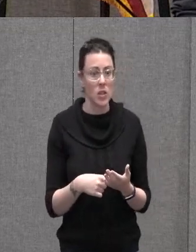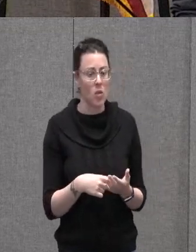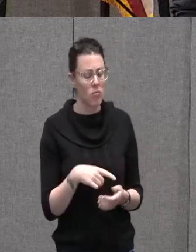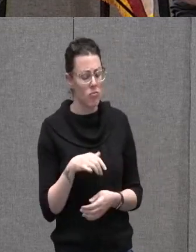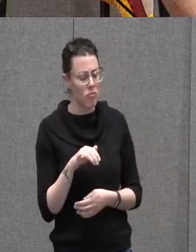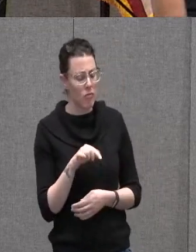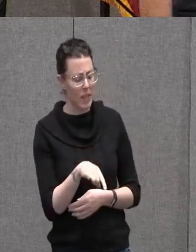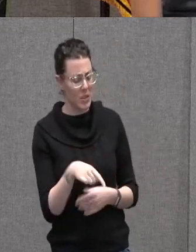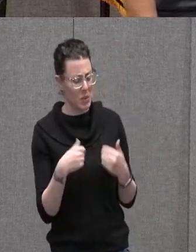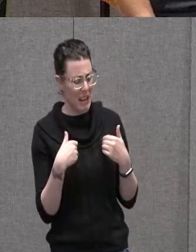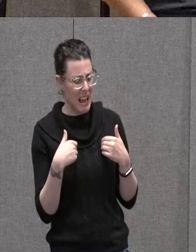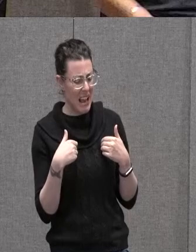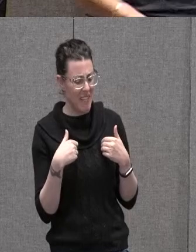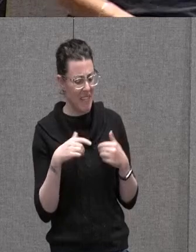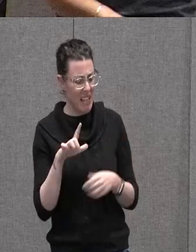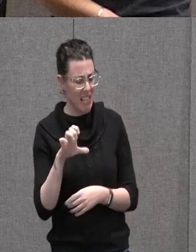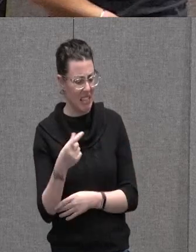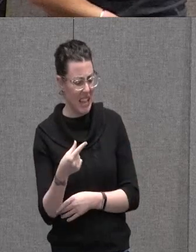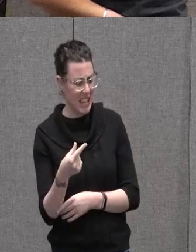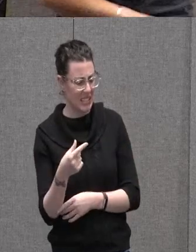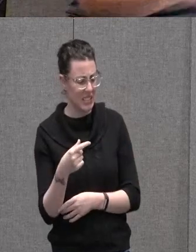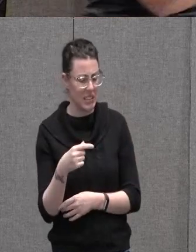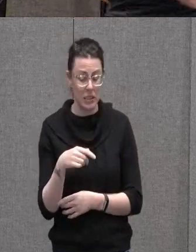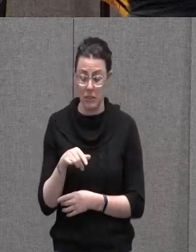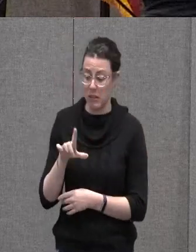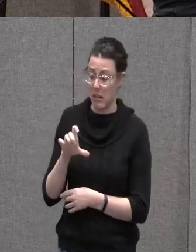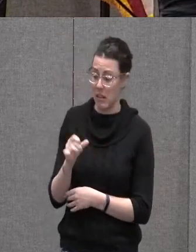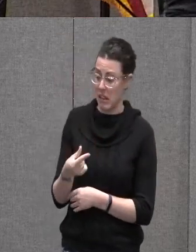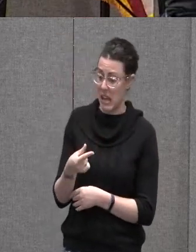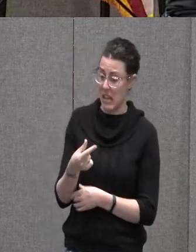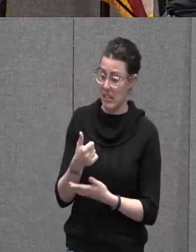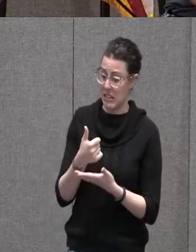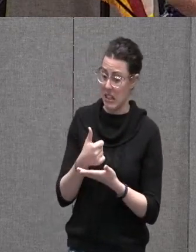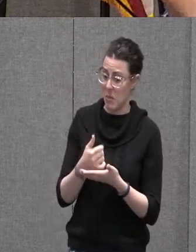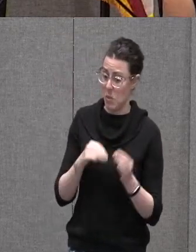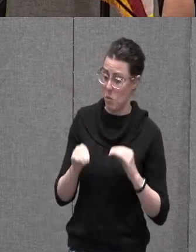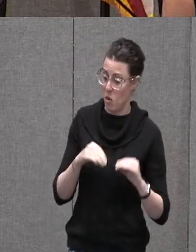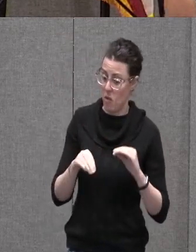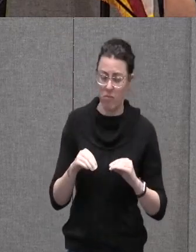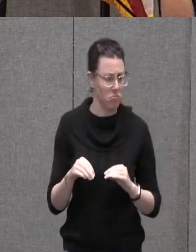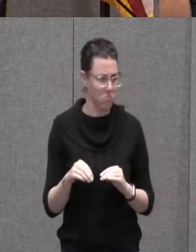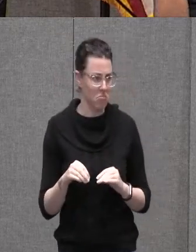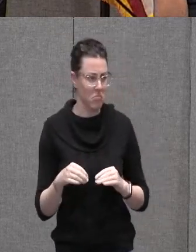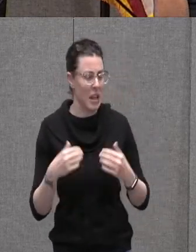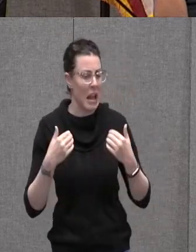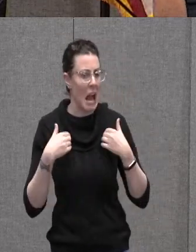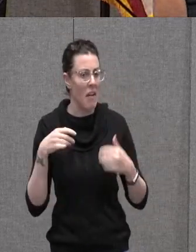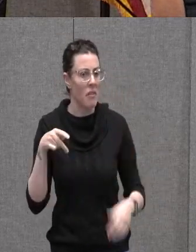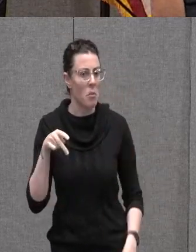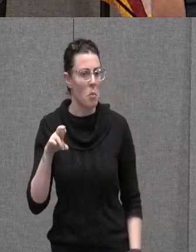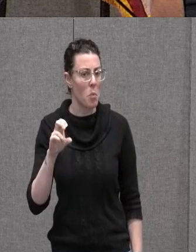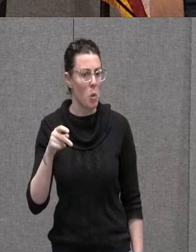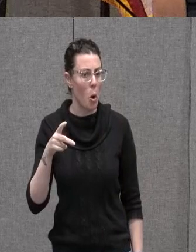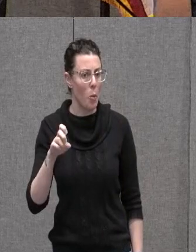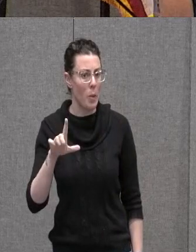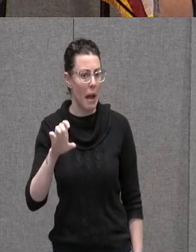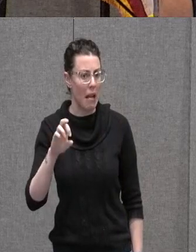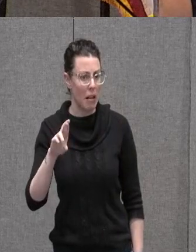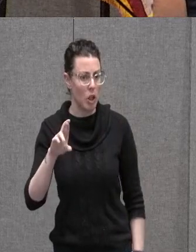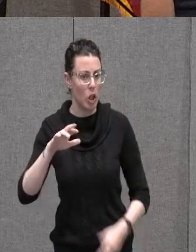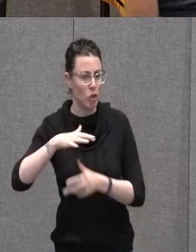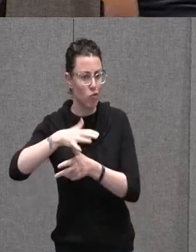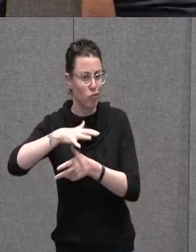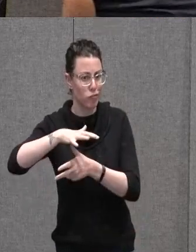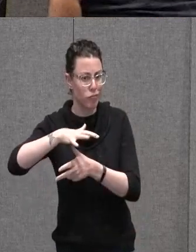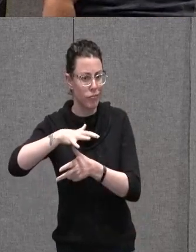Yeah. But do the legs help it move? No, this one has like propellers on top. Yeah, so Those will help movement. it move, So yeah. a robot needs to be